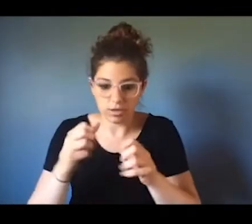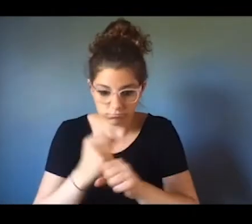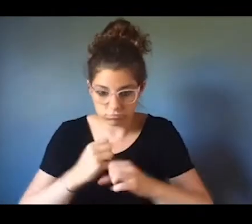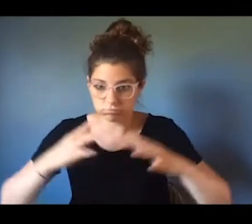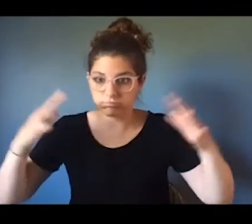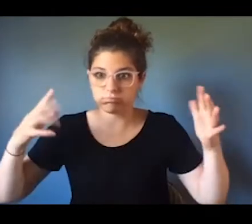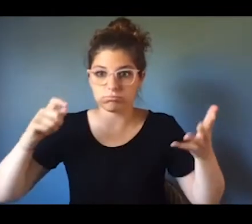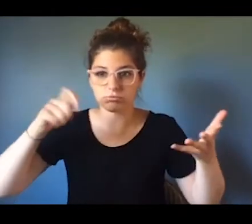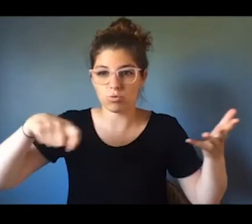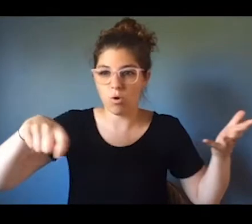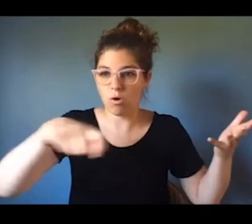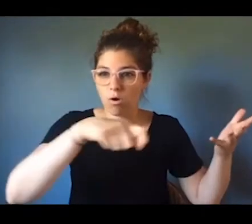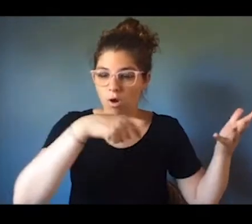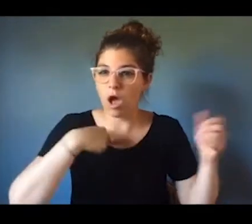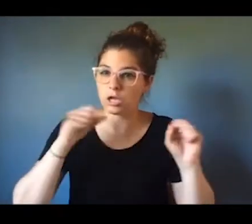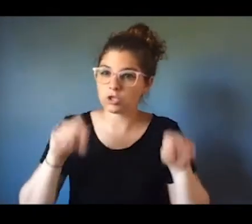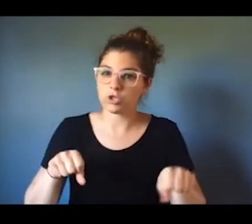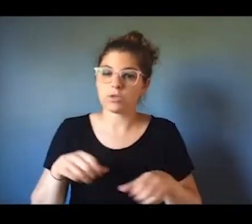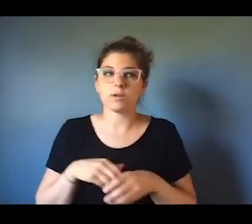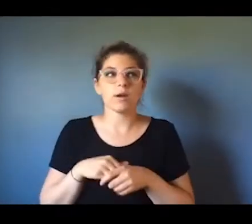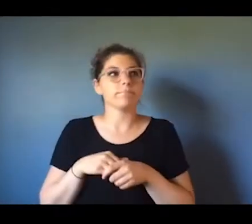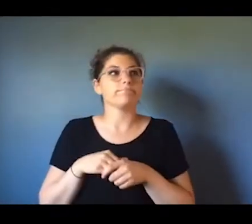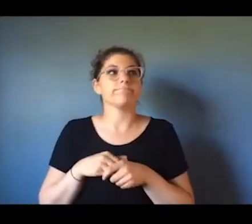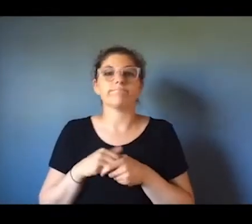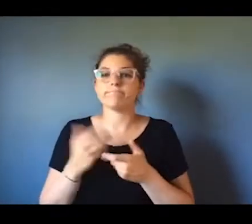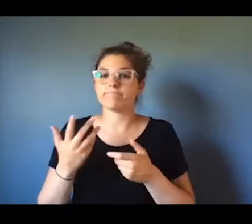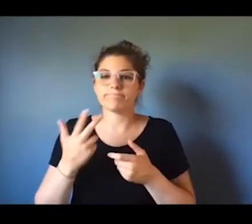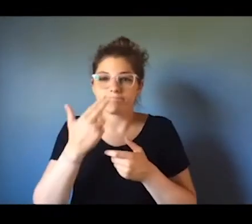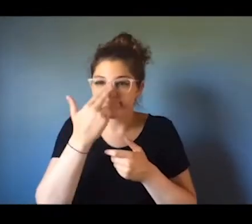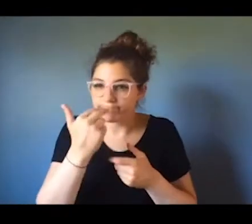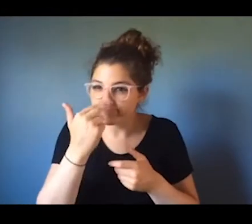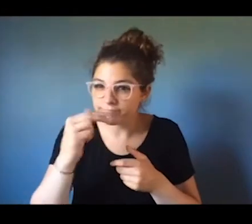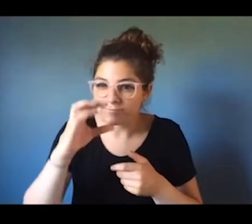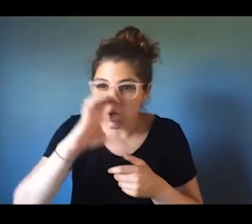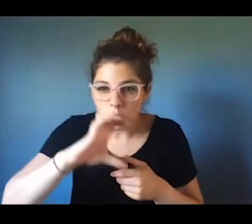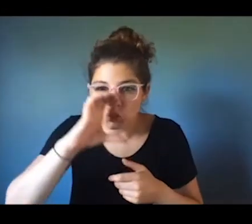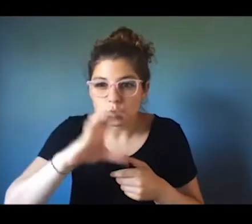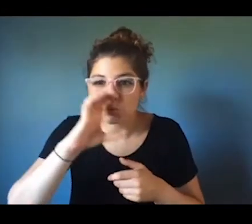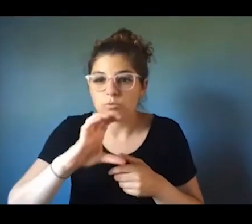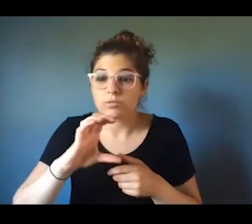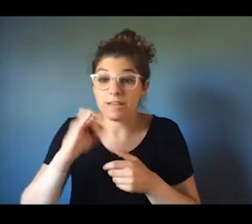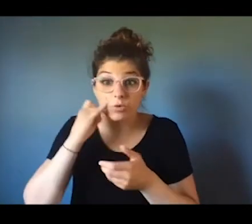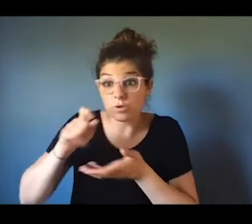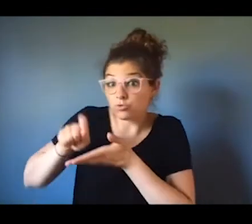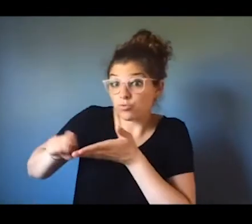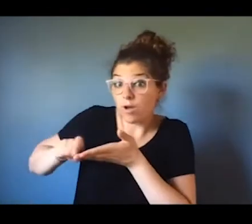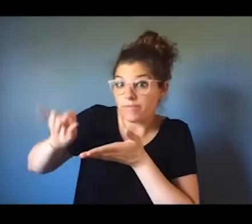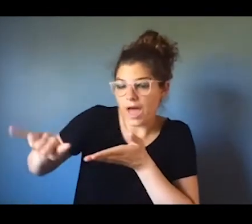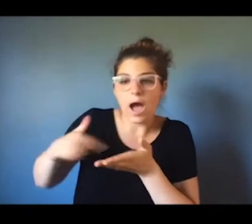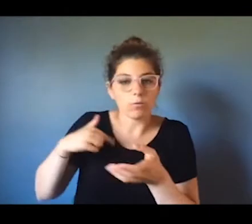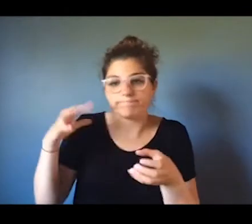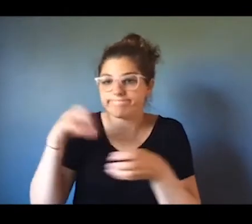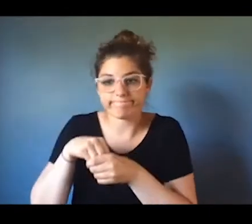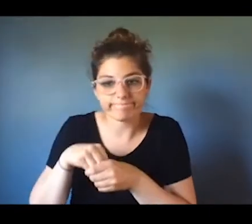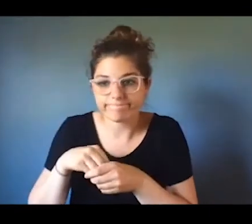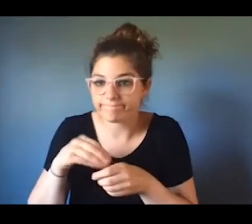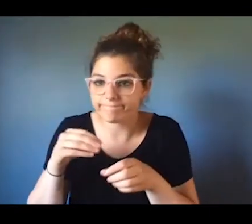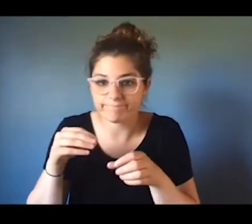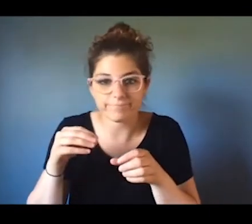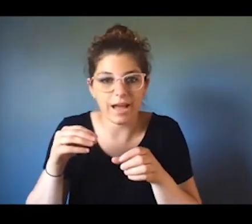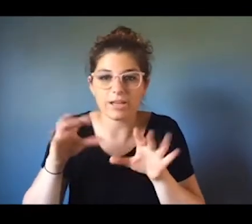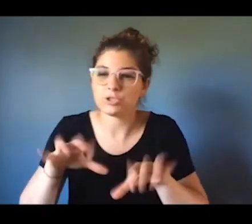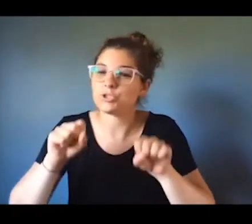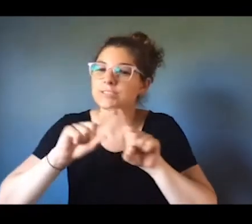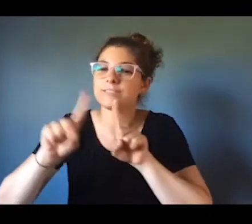exploded view of an engine and all this sorts of stuff. Caricature and cartoons, pretty much if you could draw it, I